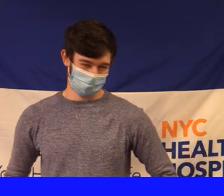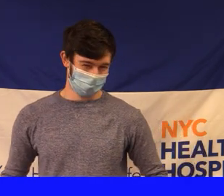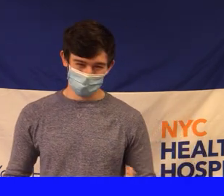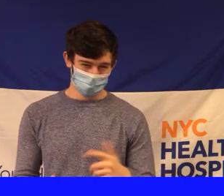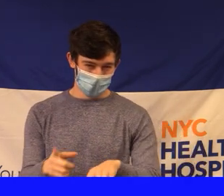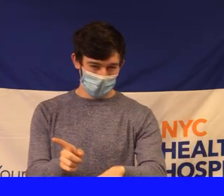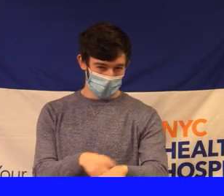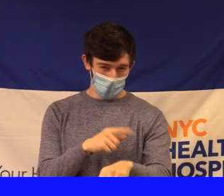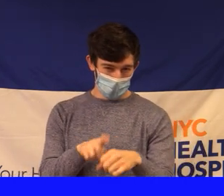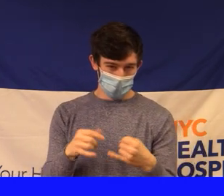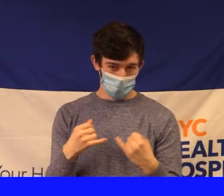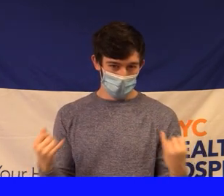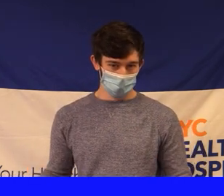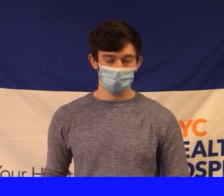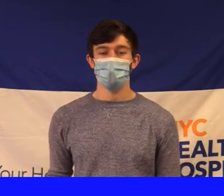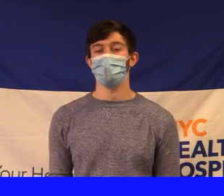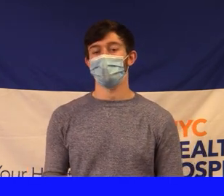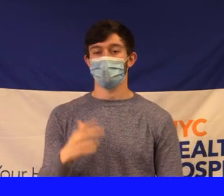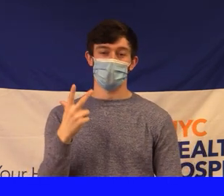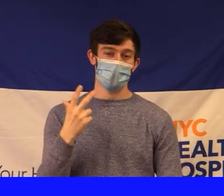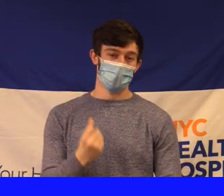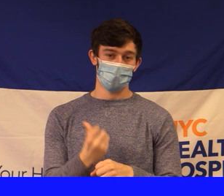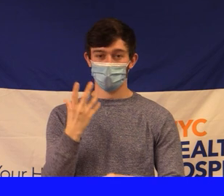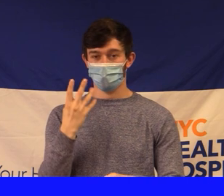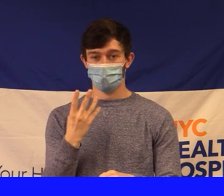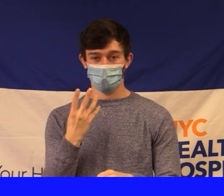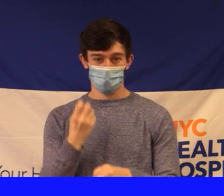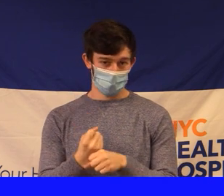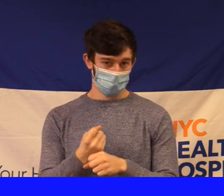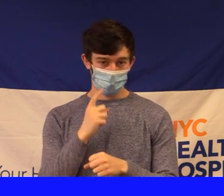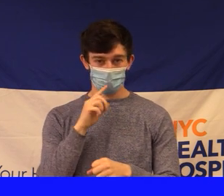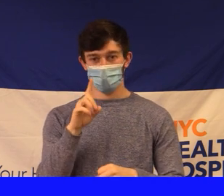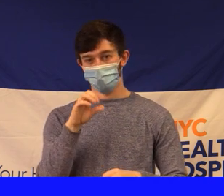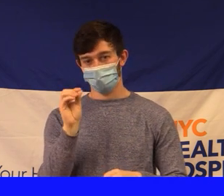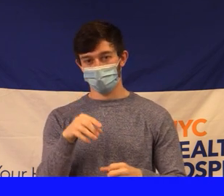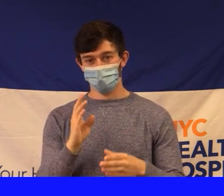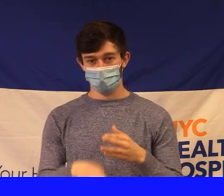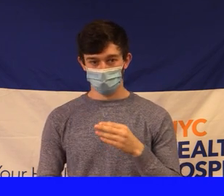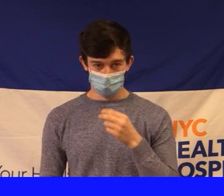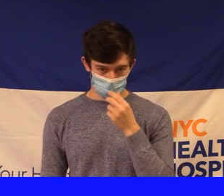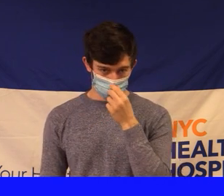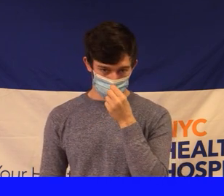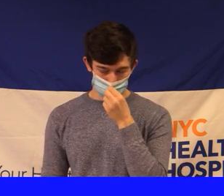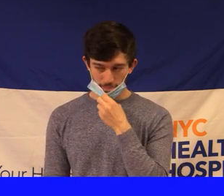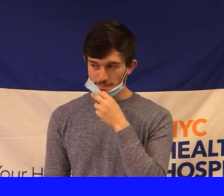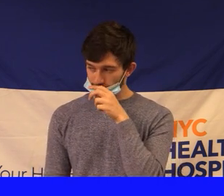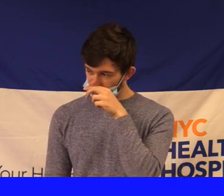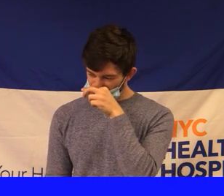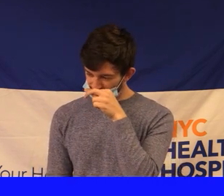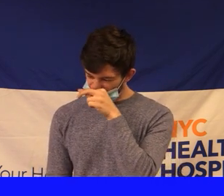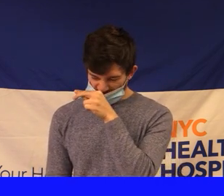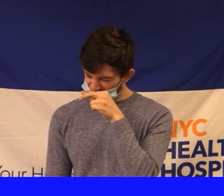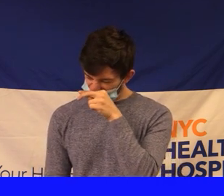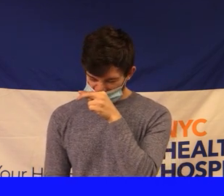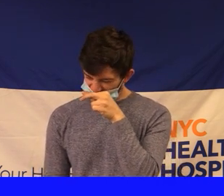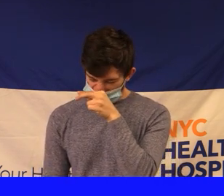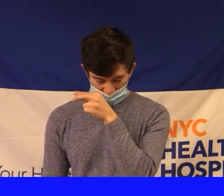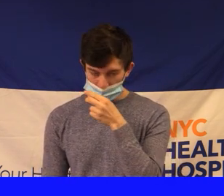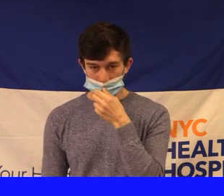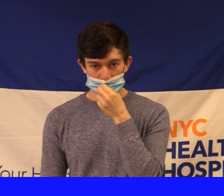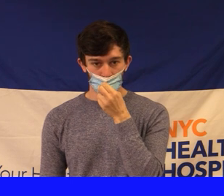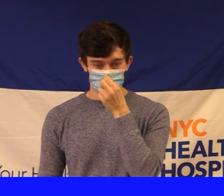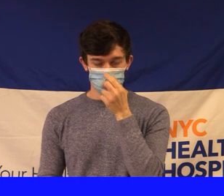whole transition? About 3 to 4 years to be complete, 100%. Terrific. Thank you so much.